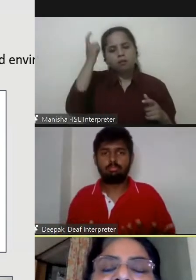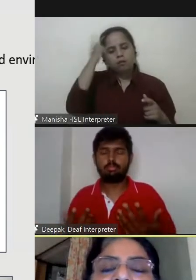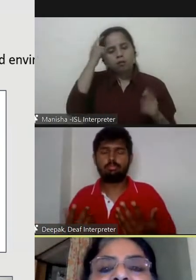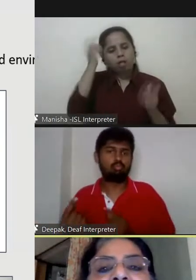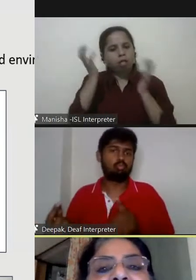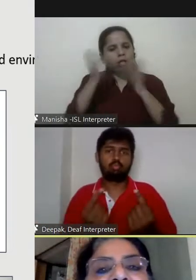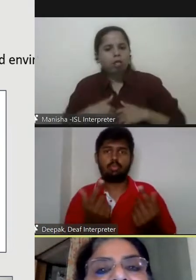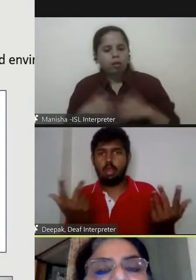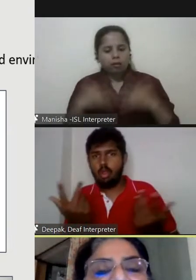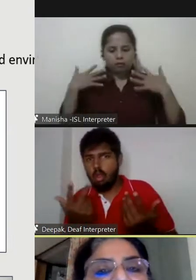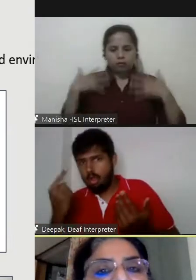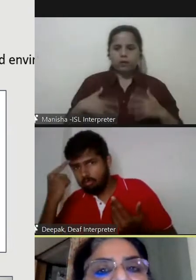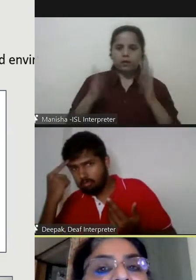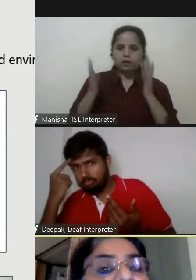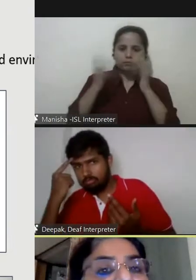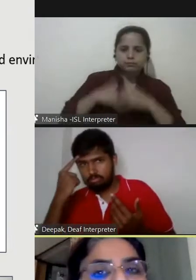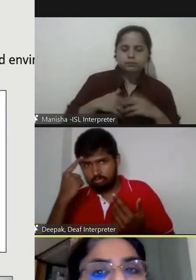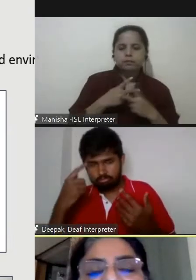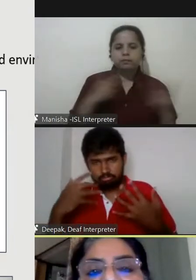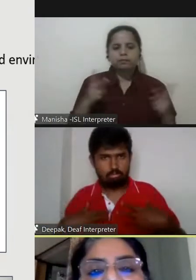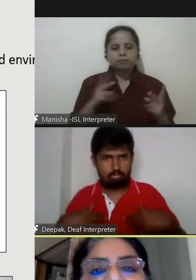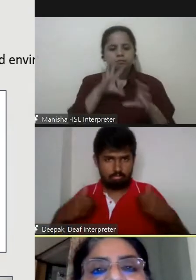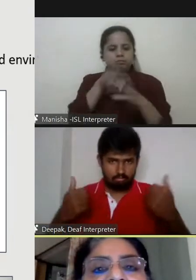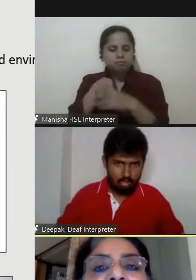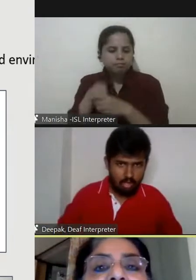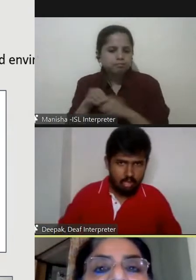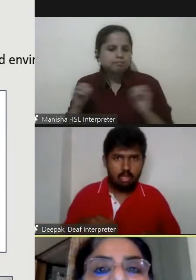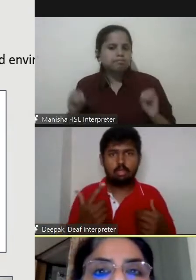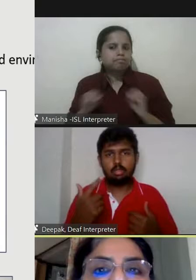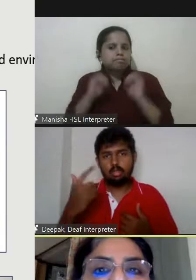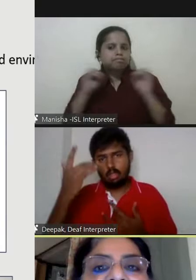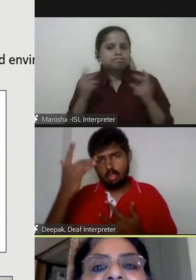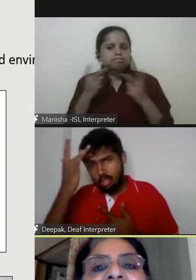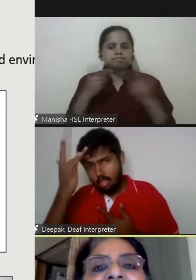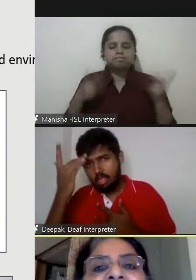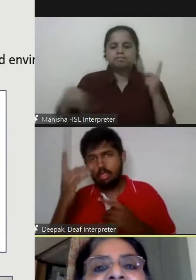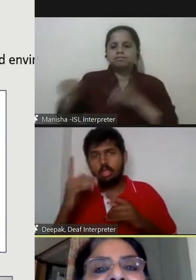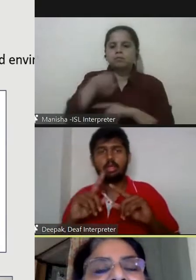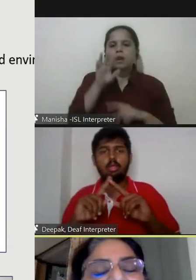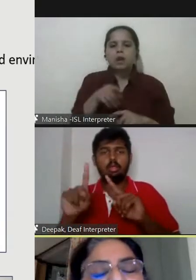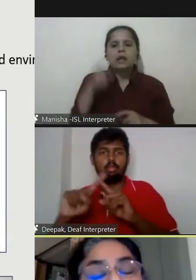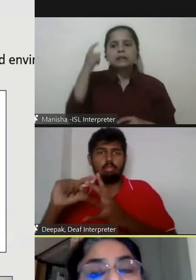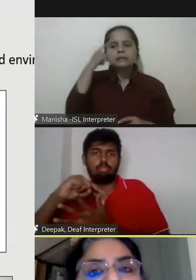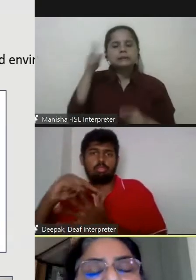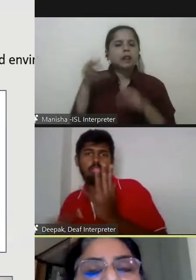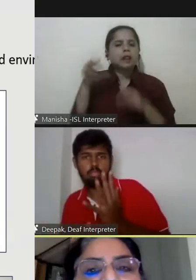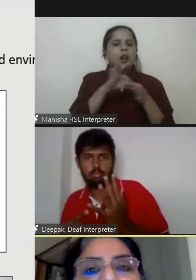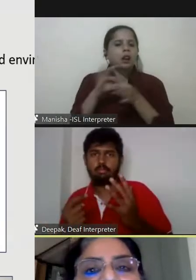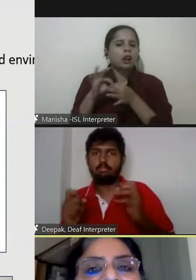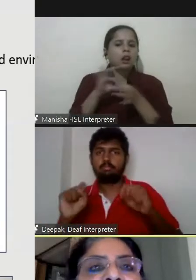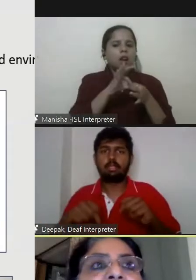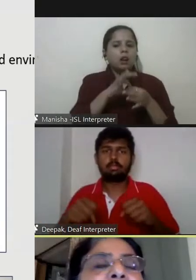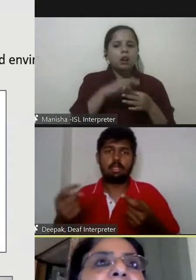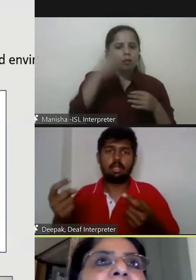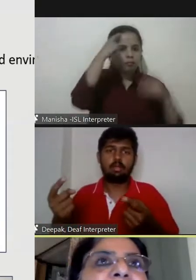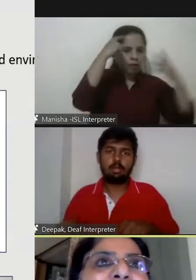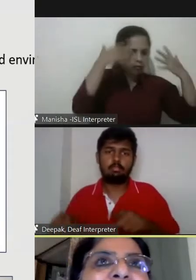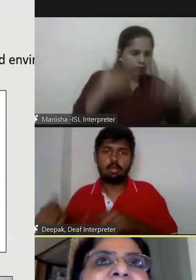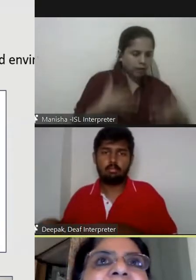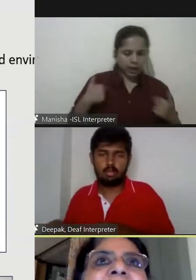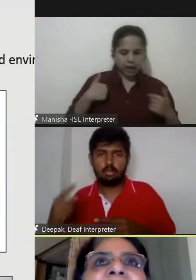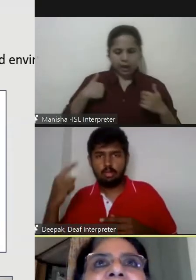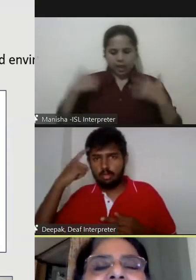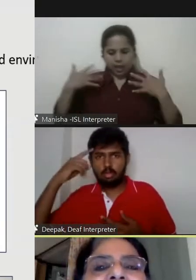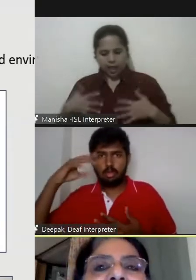physical aspects of participation and functioning are intricately linked, and that is very important when we